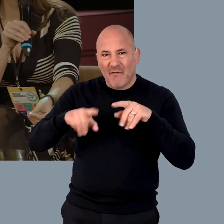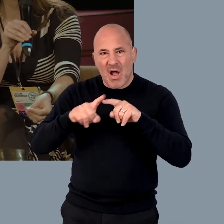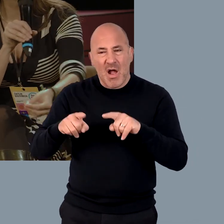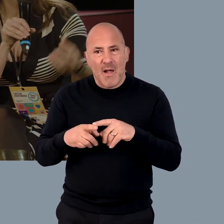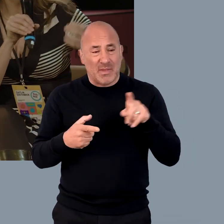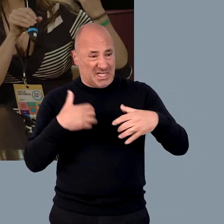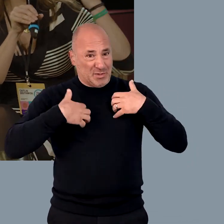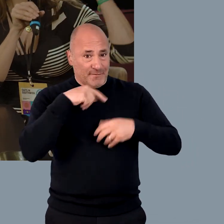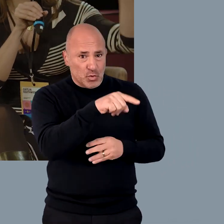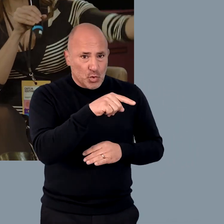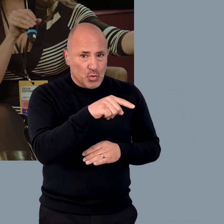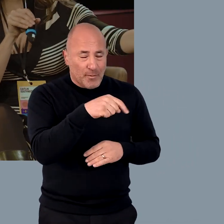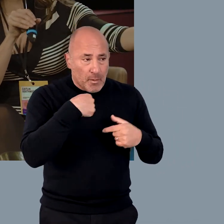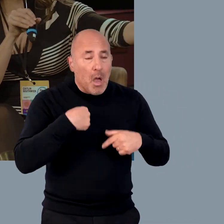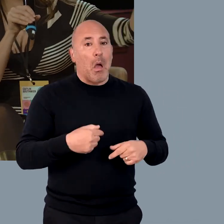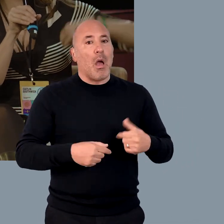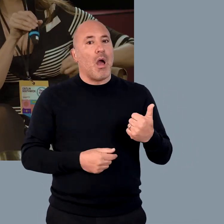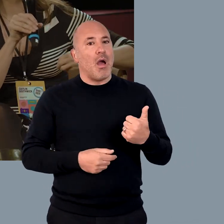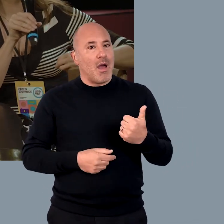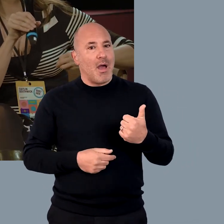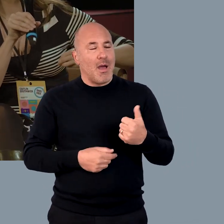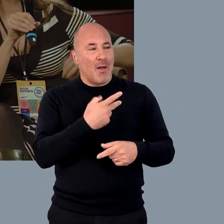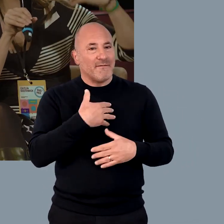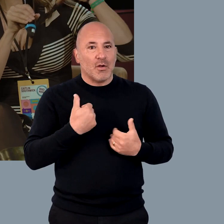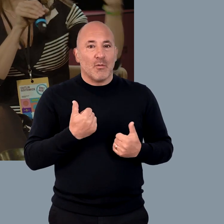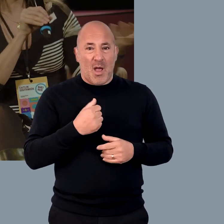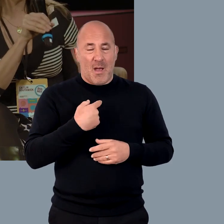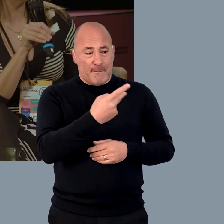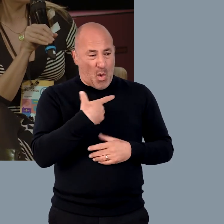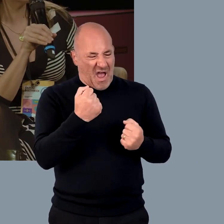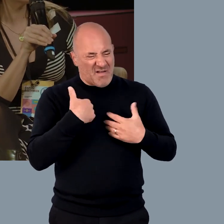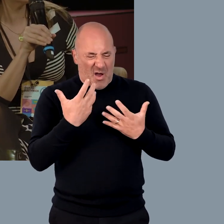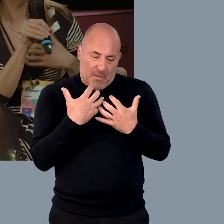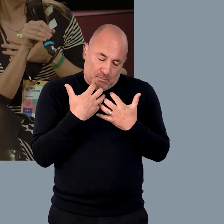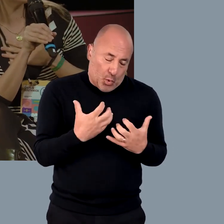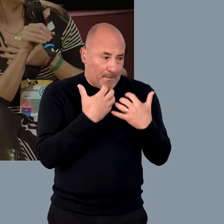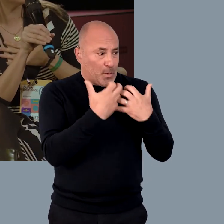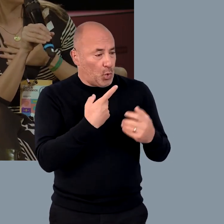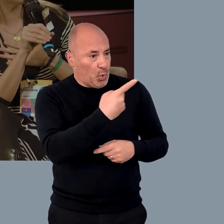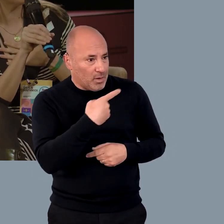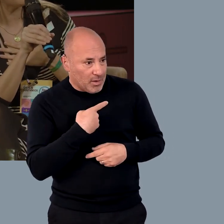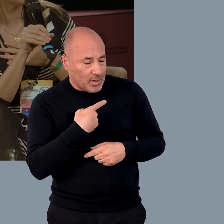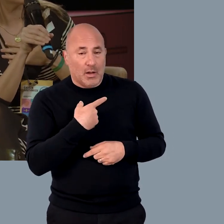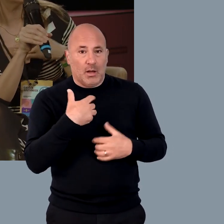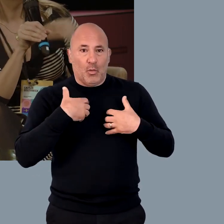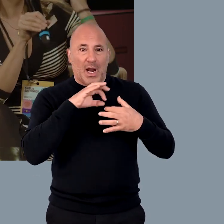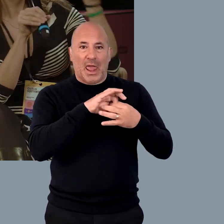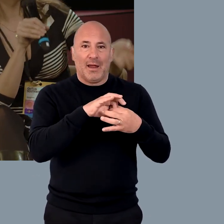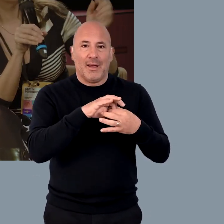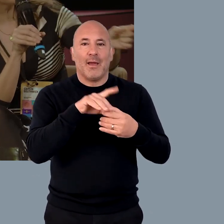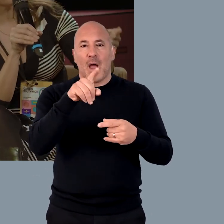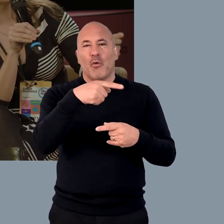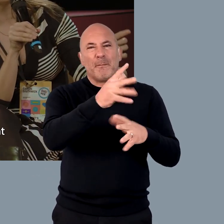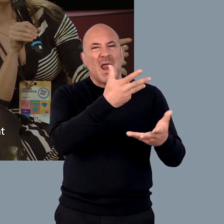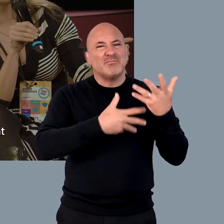plastic on the sea. And so that's interesting to you. It's interesting for me. And it makes us both feel good because it reaches to our passions.